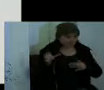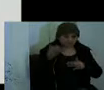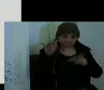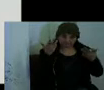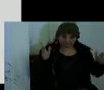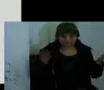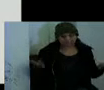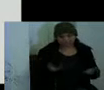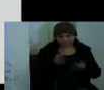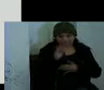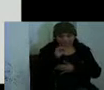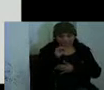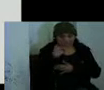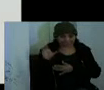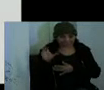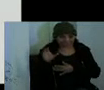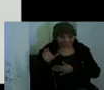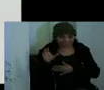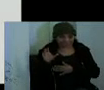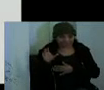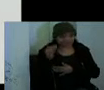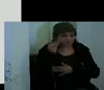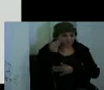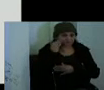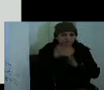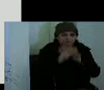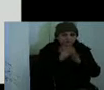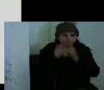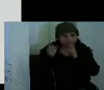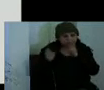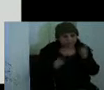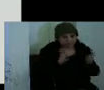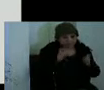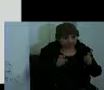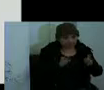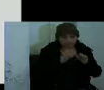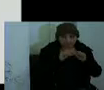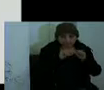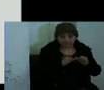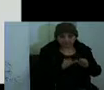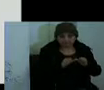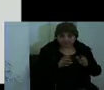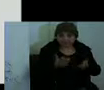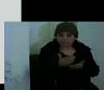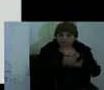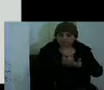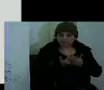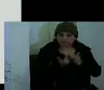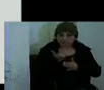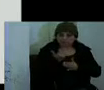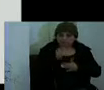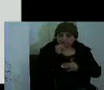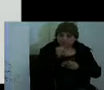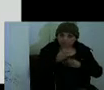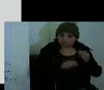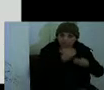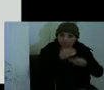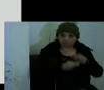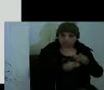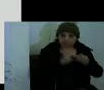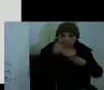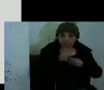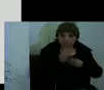here at Founders, we know the season of our giving continues. We are collecting new unwrapped toys and games for the hospice children